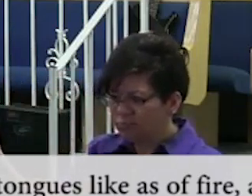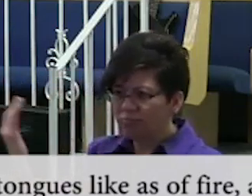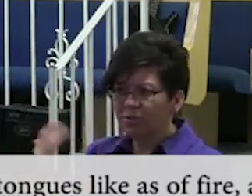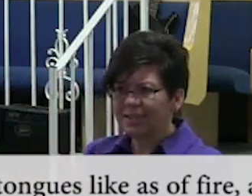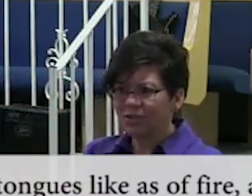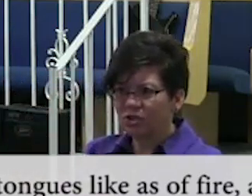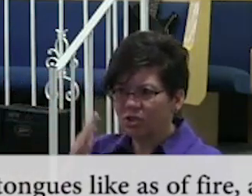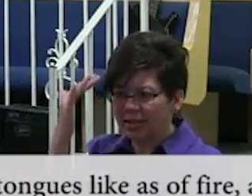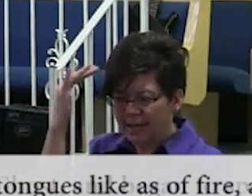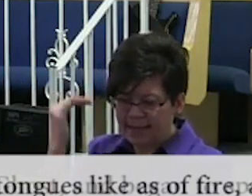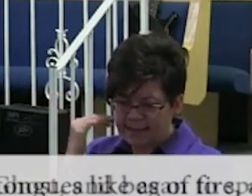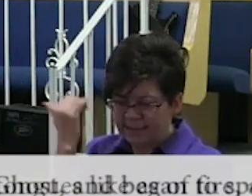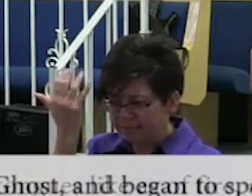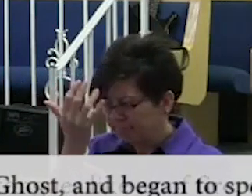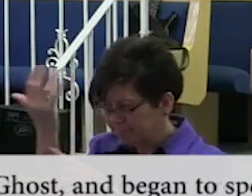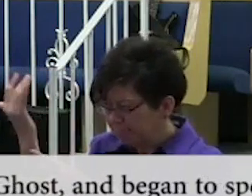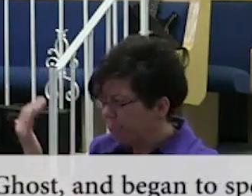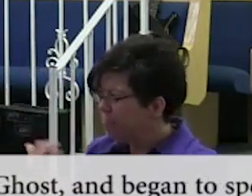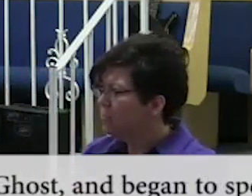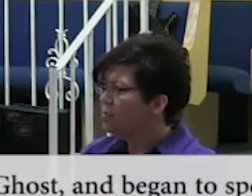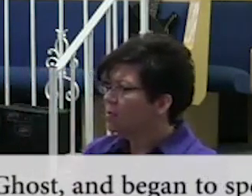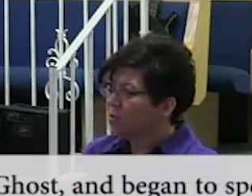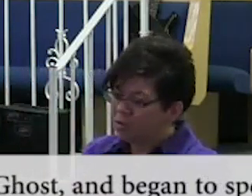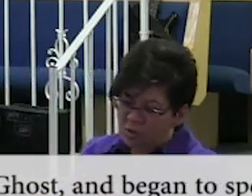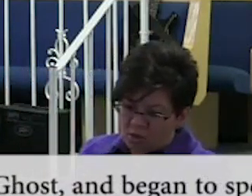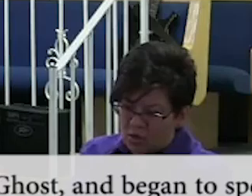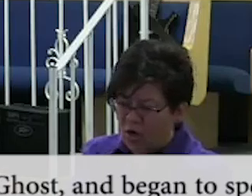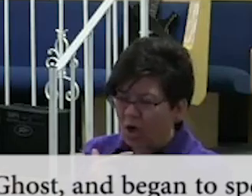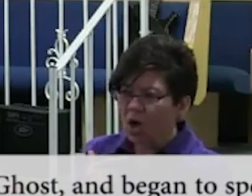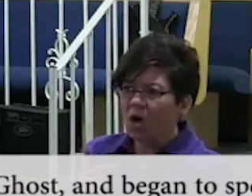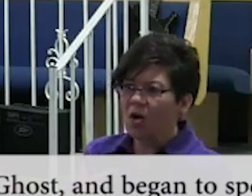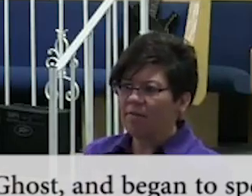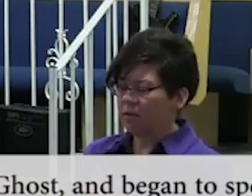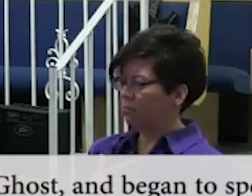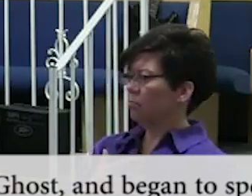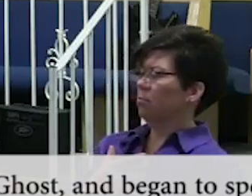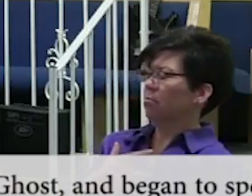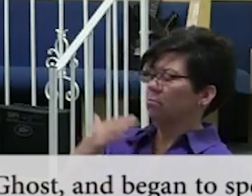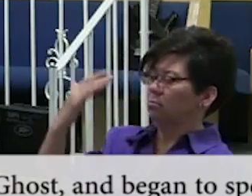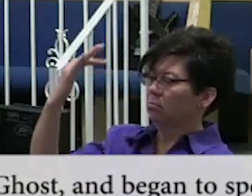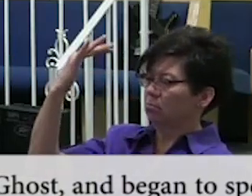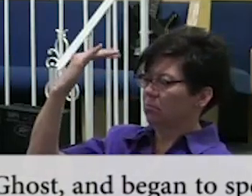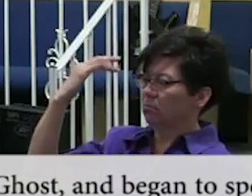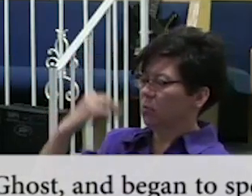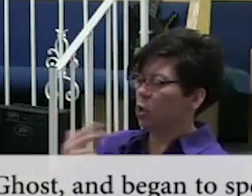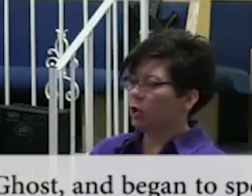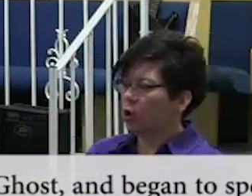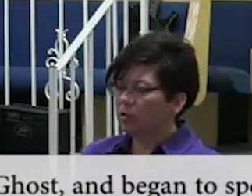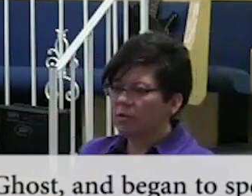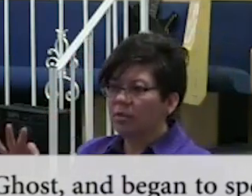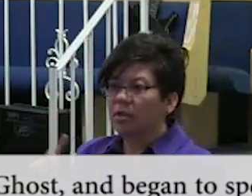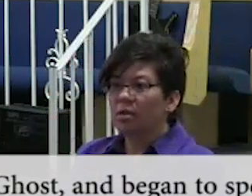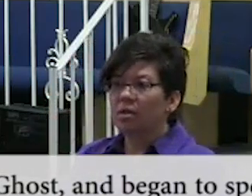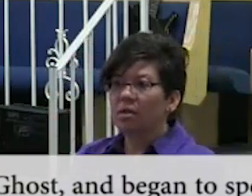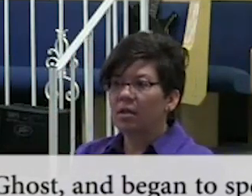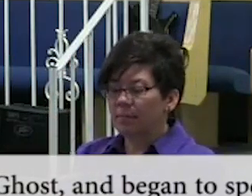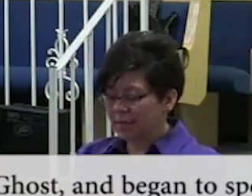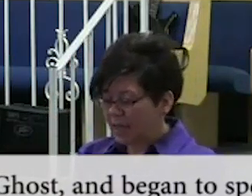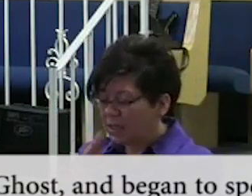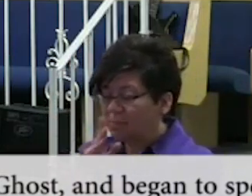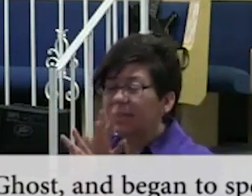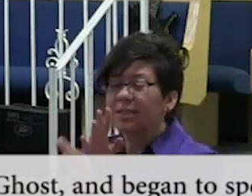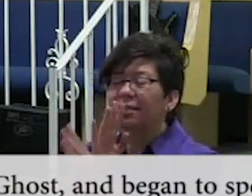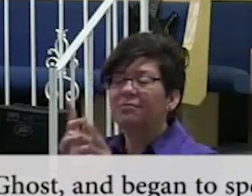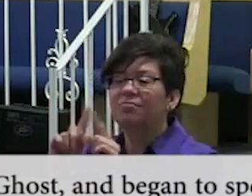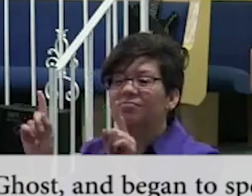sat upon each of them, and they were all filled with the Holy Ghost, and began to speak with other